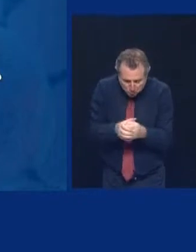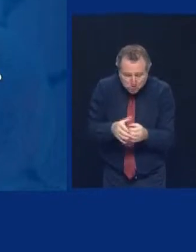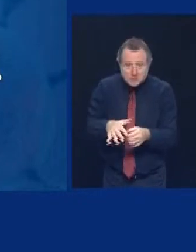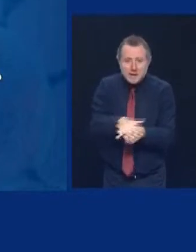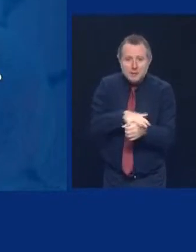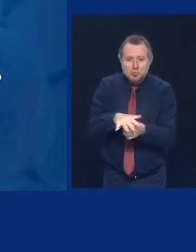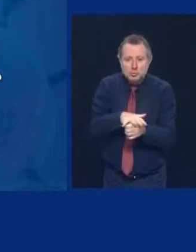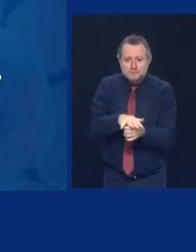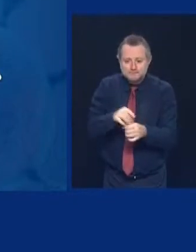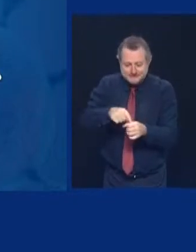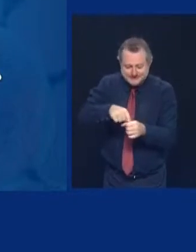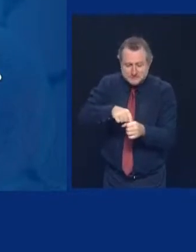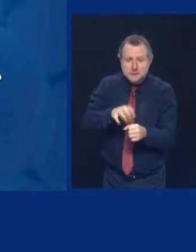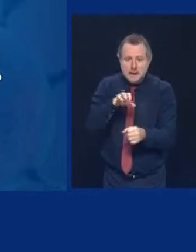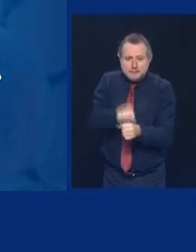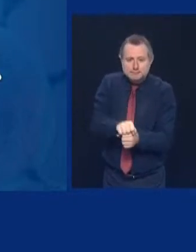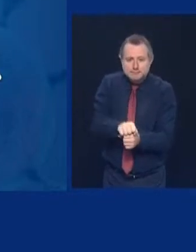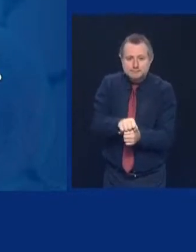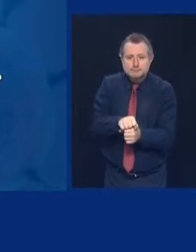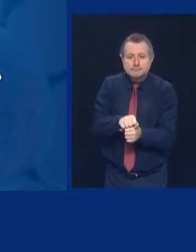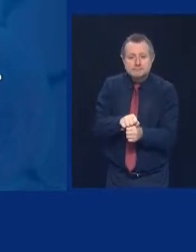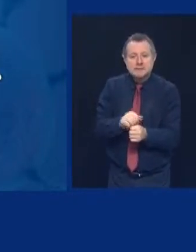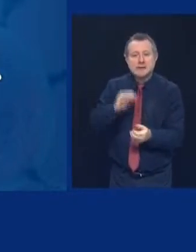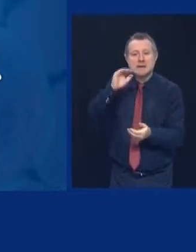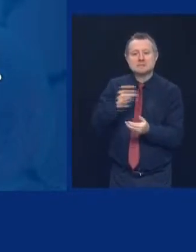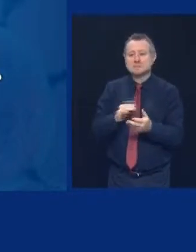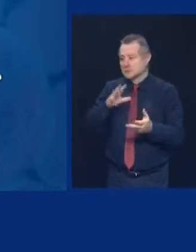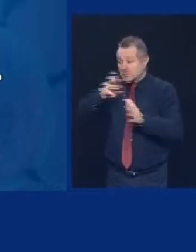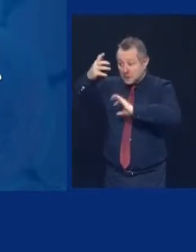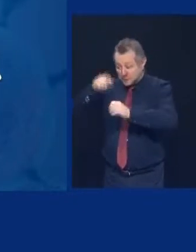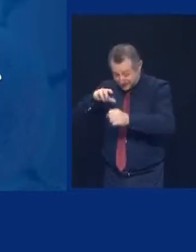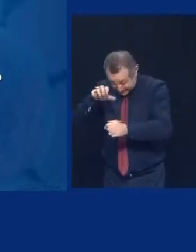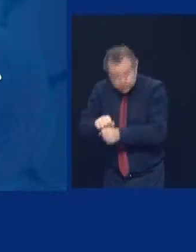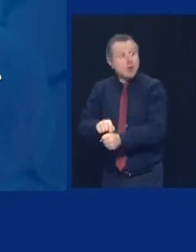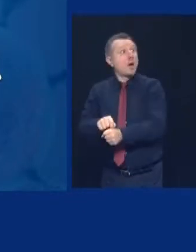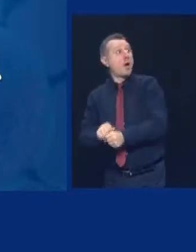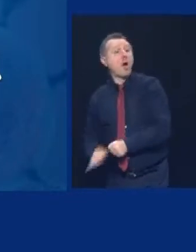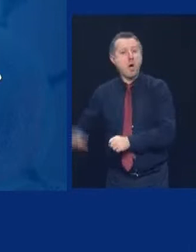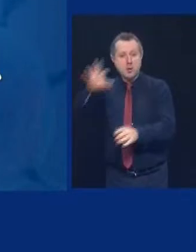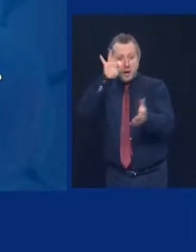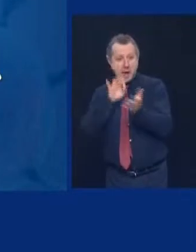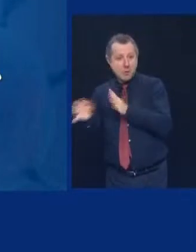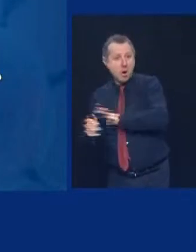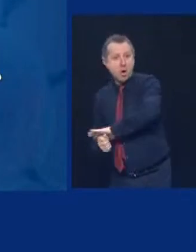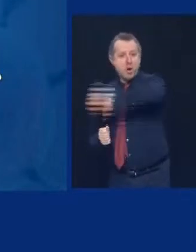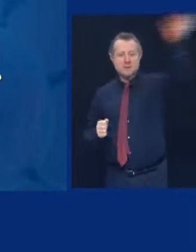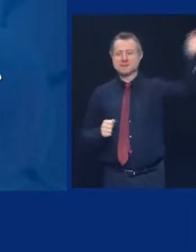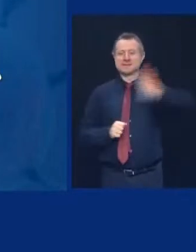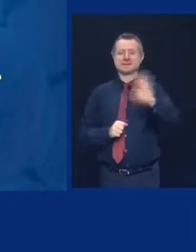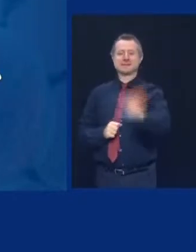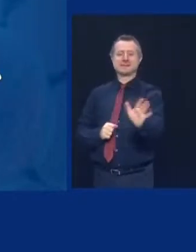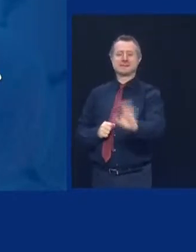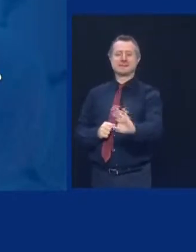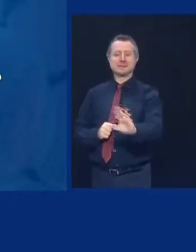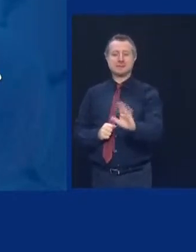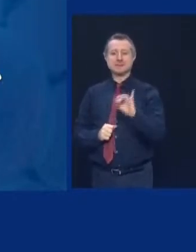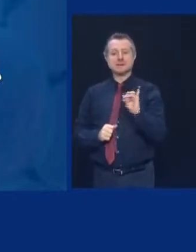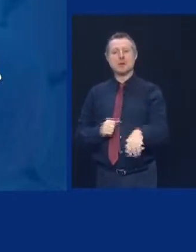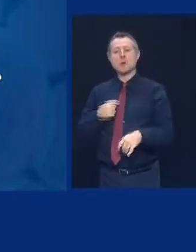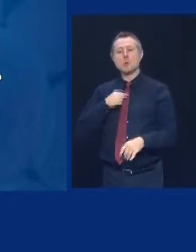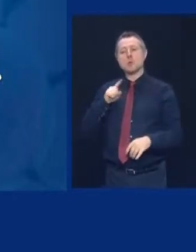we reduce disruption. It's only in your neighborhood. It's